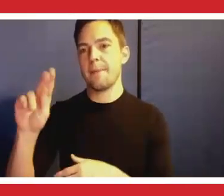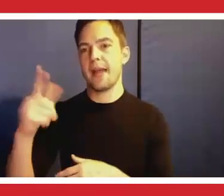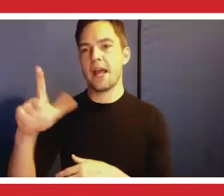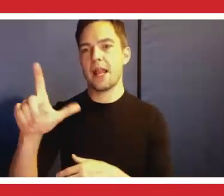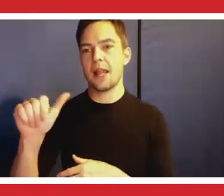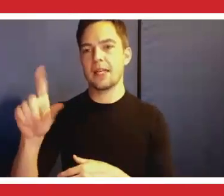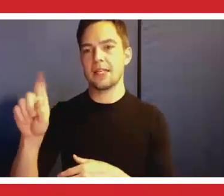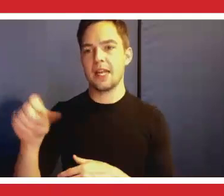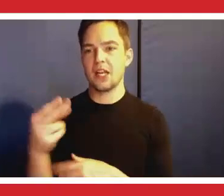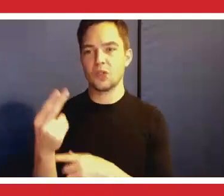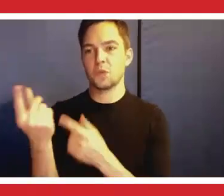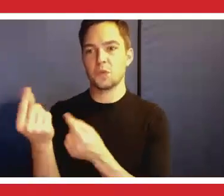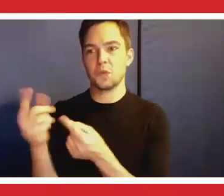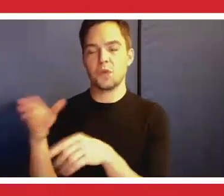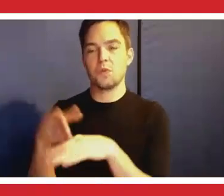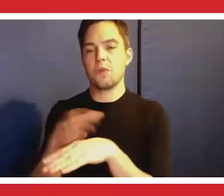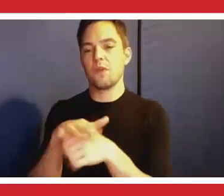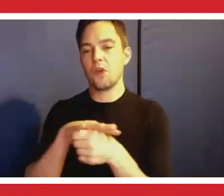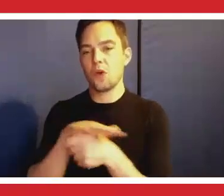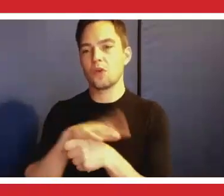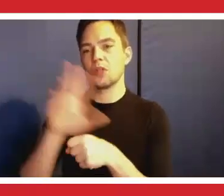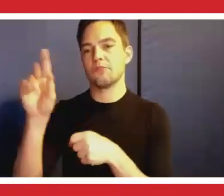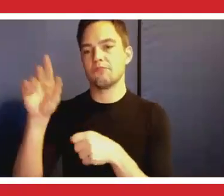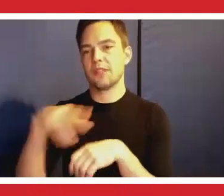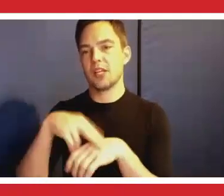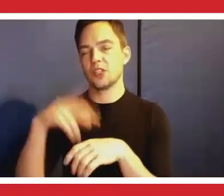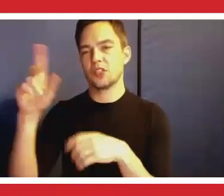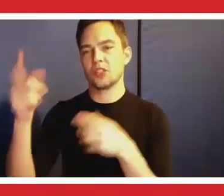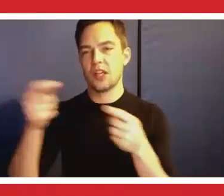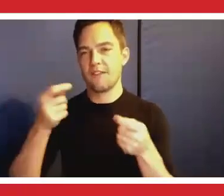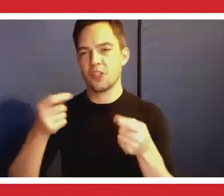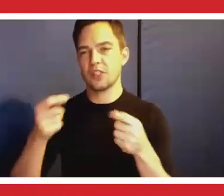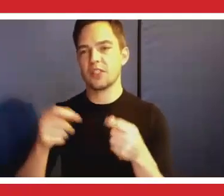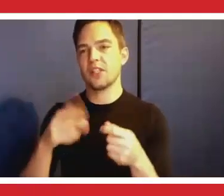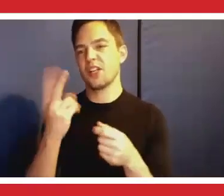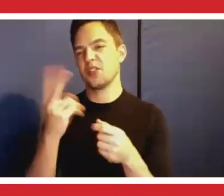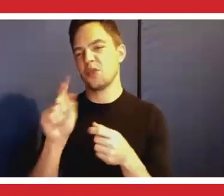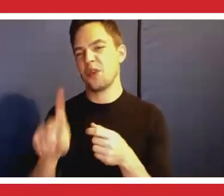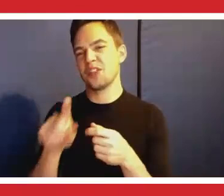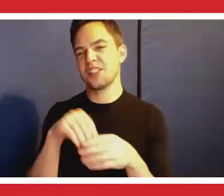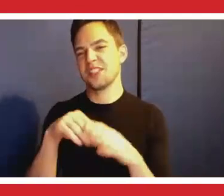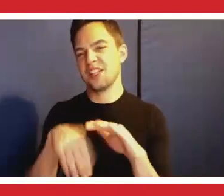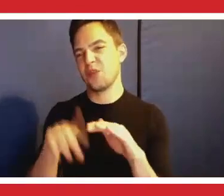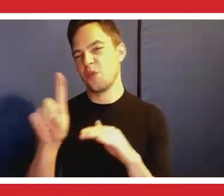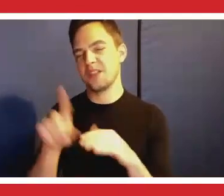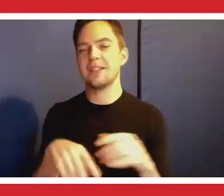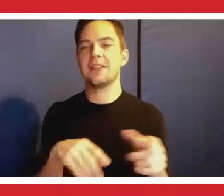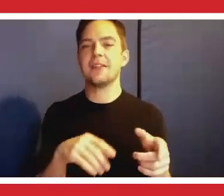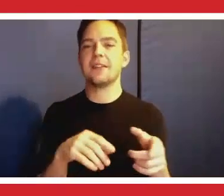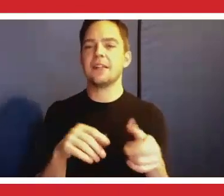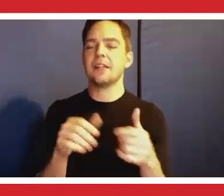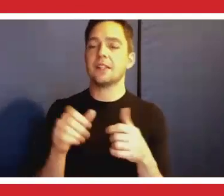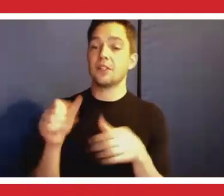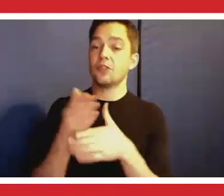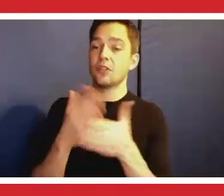improve local and national digital governance, and two questions in one. Can you share some of also the major challenges